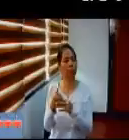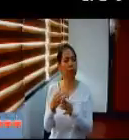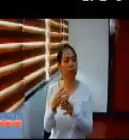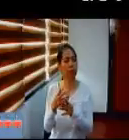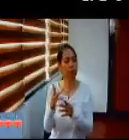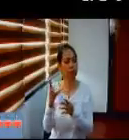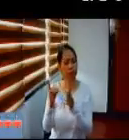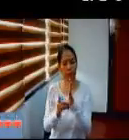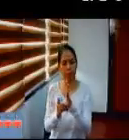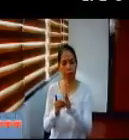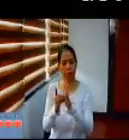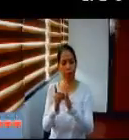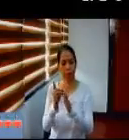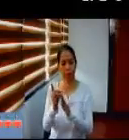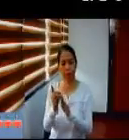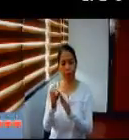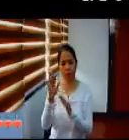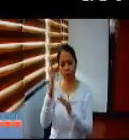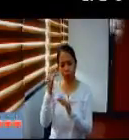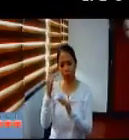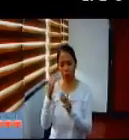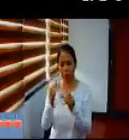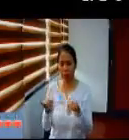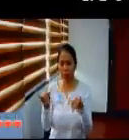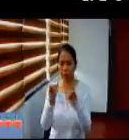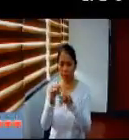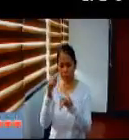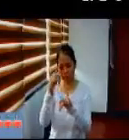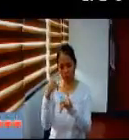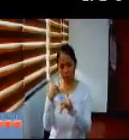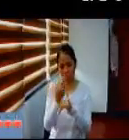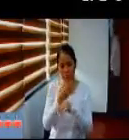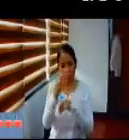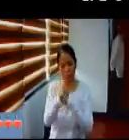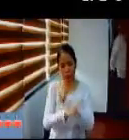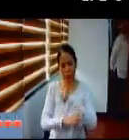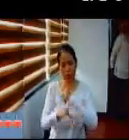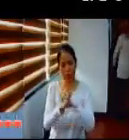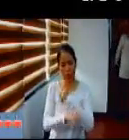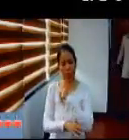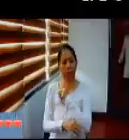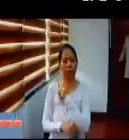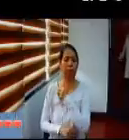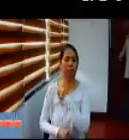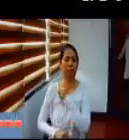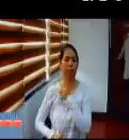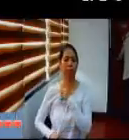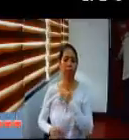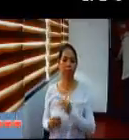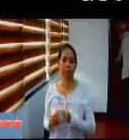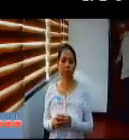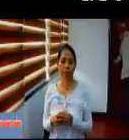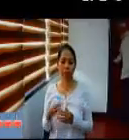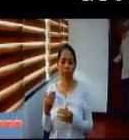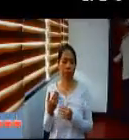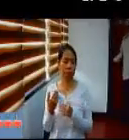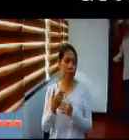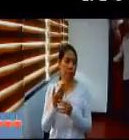development. Why is this important, Your Honors? For our country, we seem to have been obsessed with